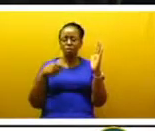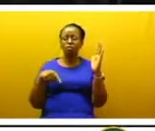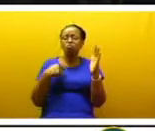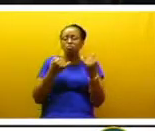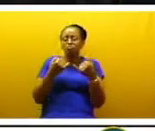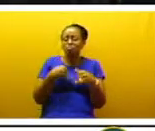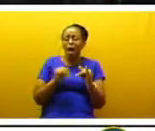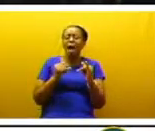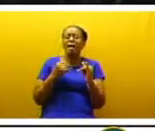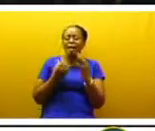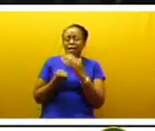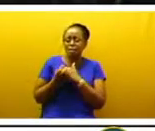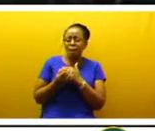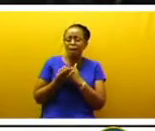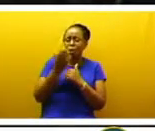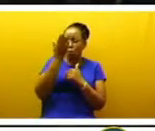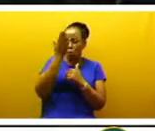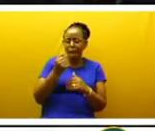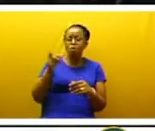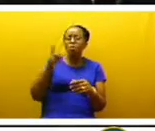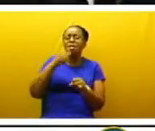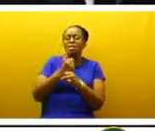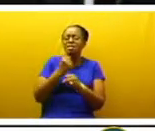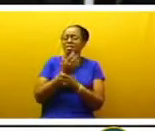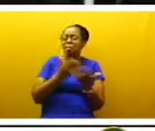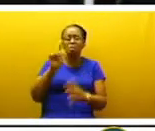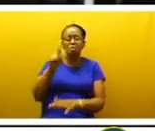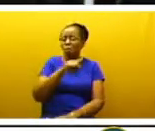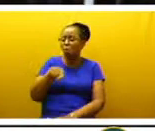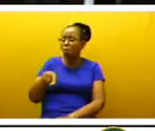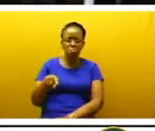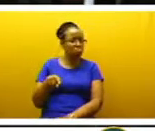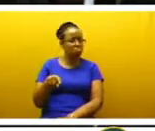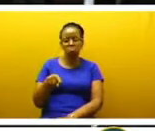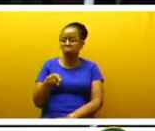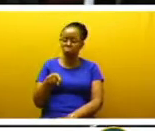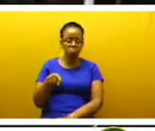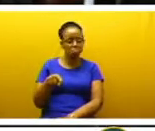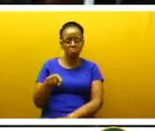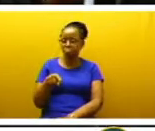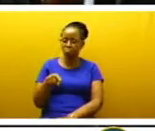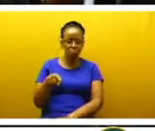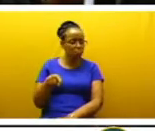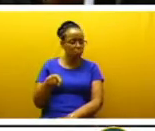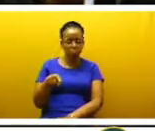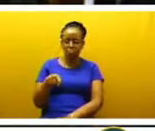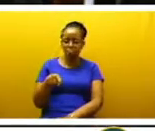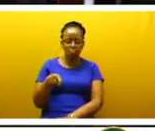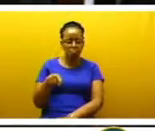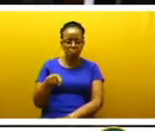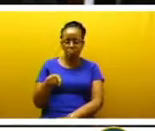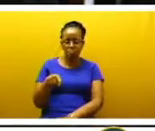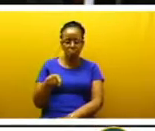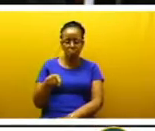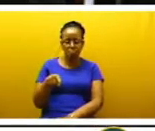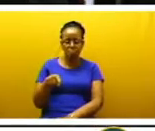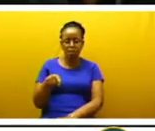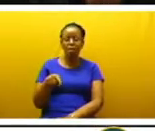justification of plain wrong. Is it the issue